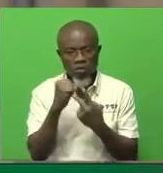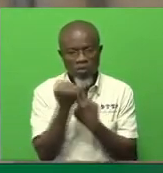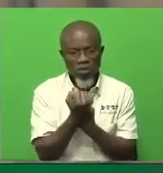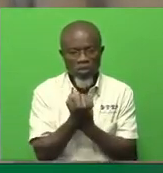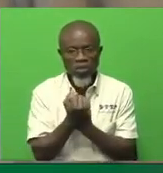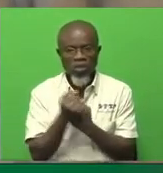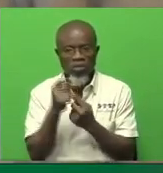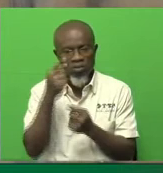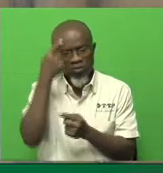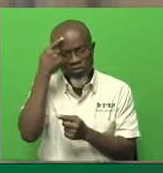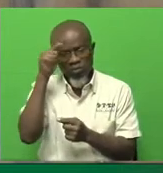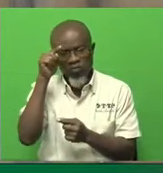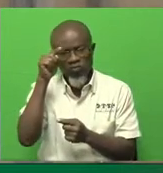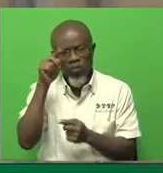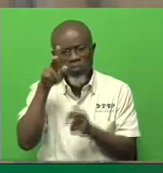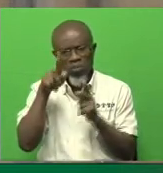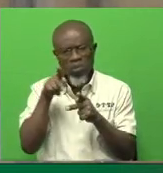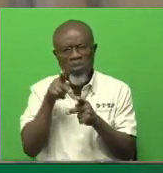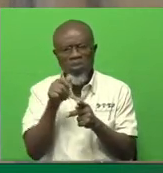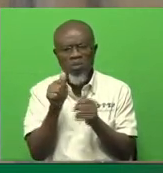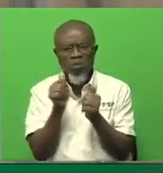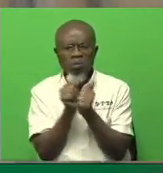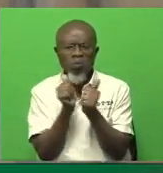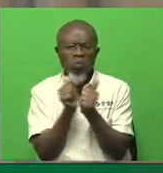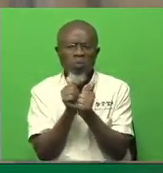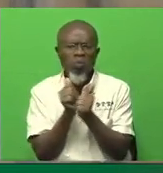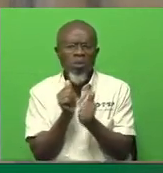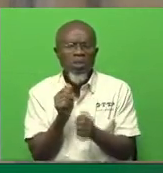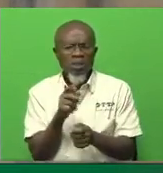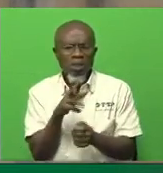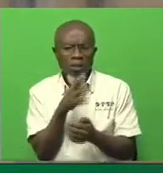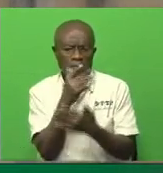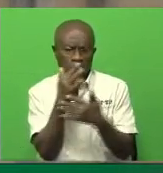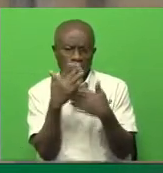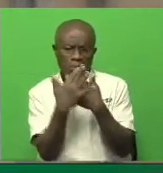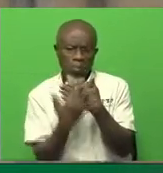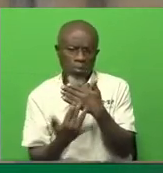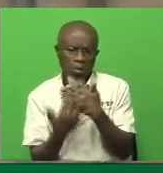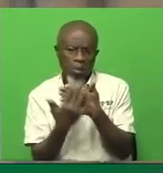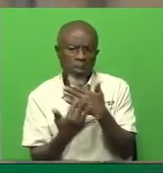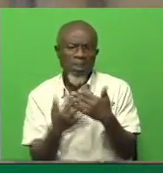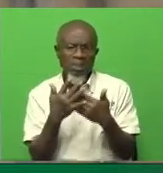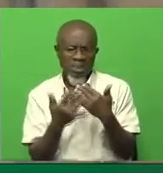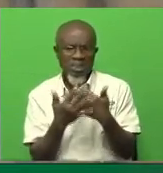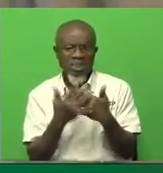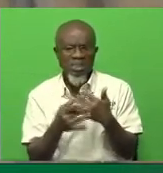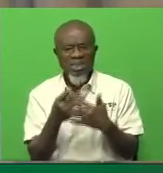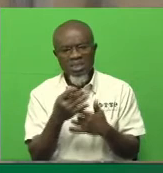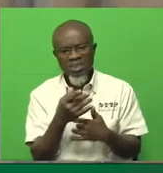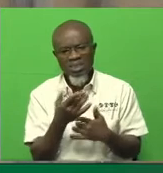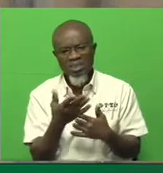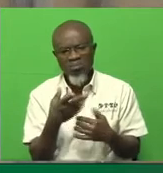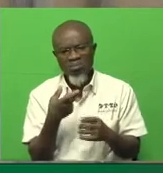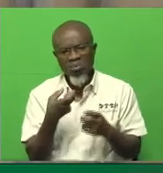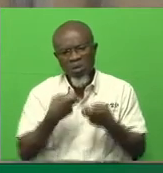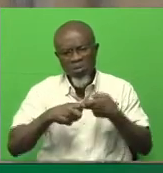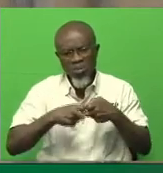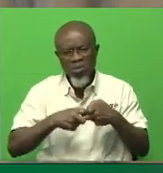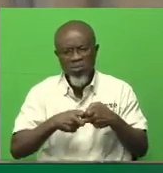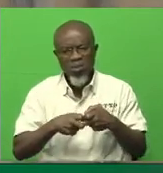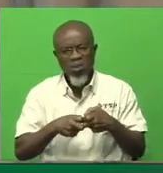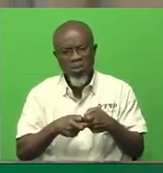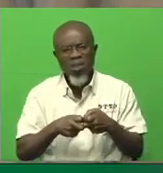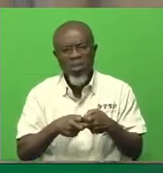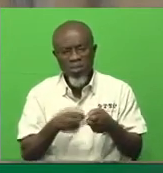disorders we have given them now a permanent home at San Fernando general hospital and they are so happy and